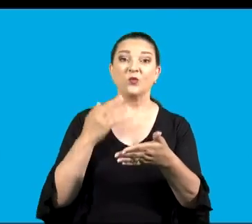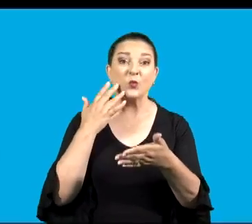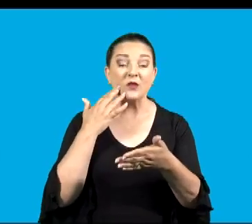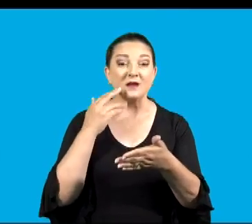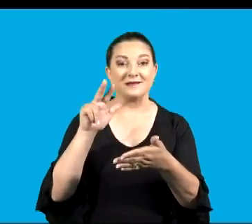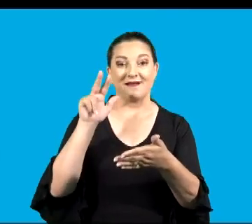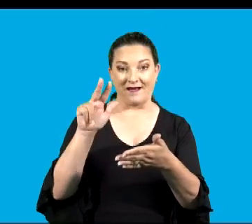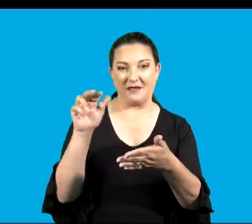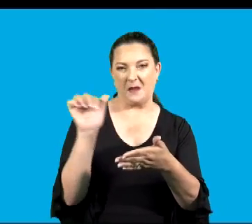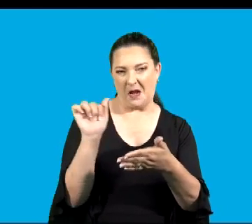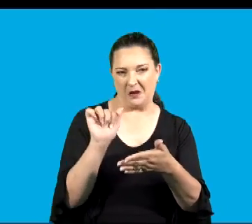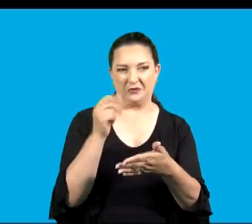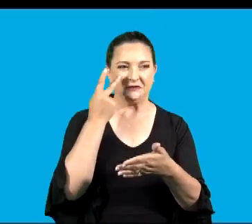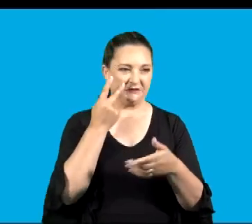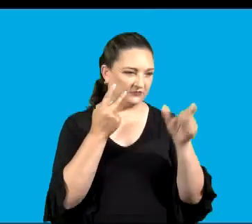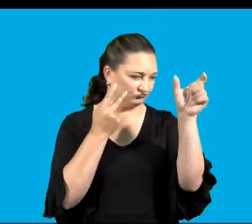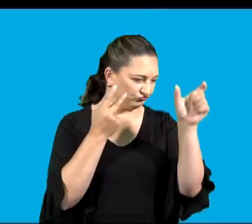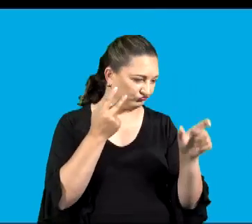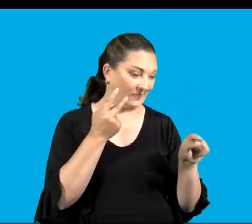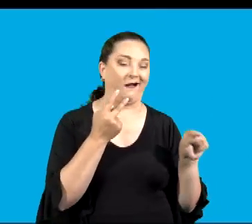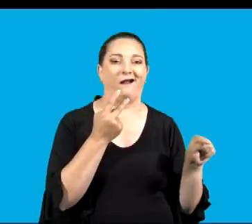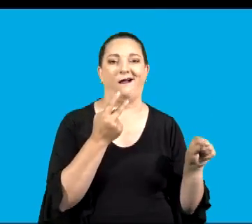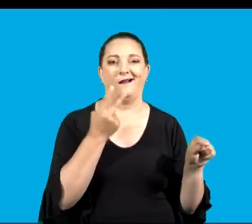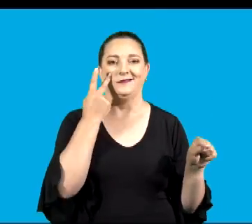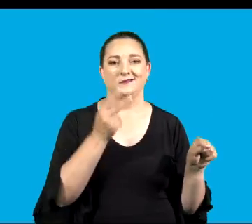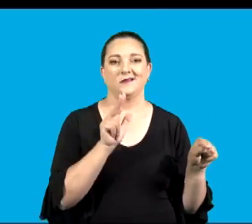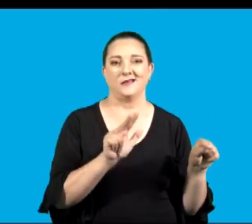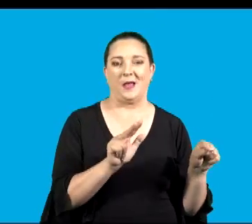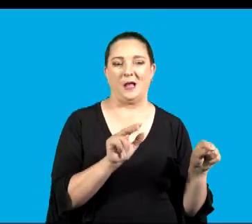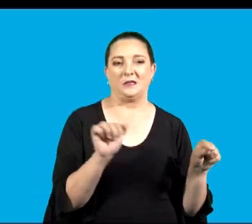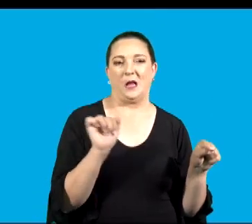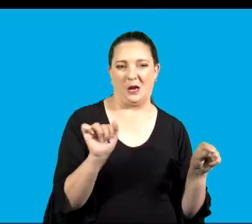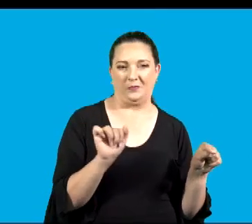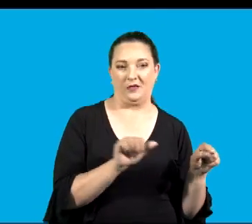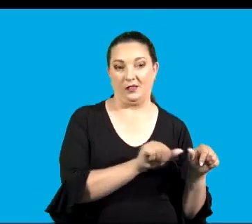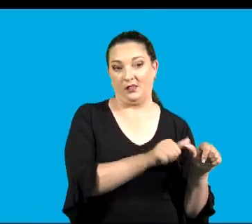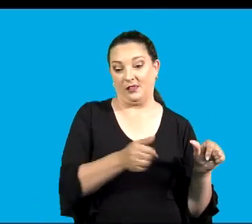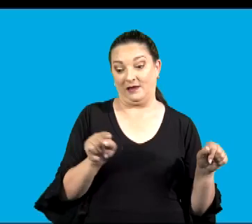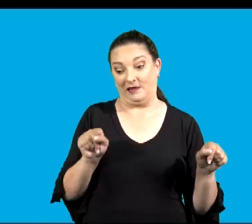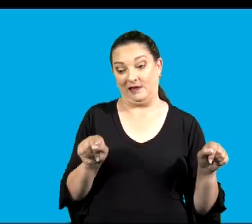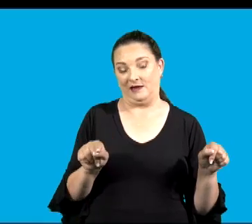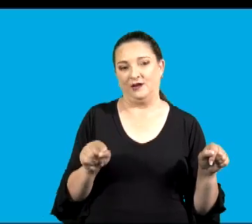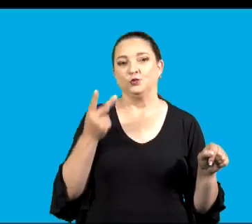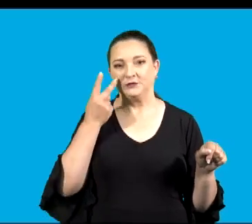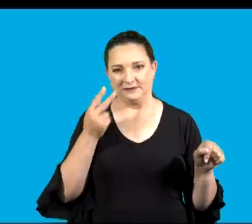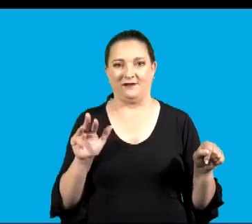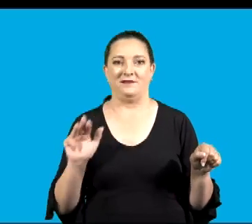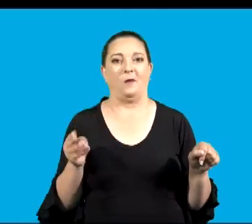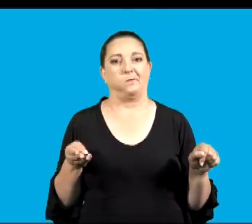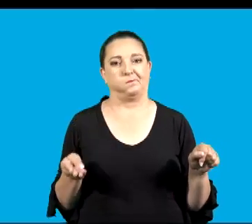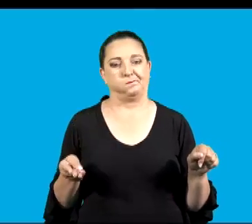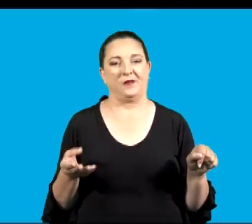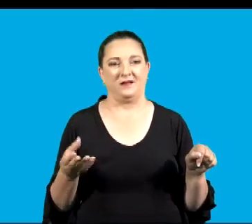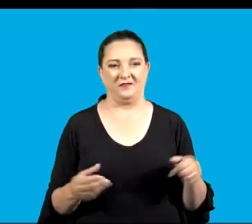8th of April. Let's come to the 8th of April. Here's the 8th of April, and here it appears on the 9th.